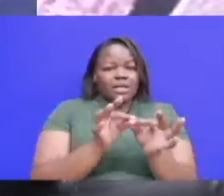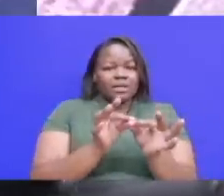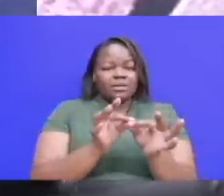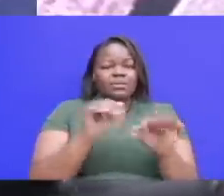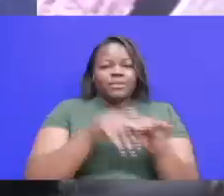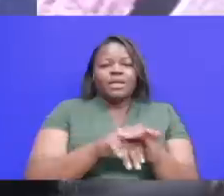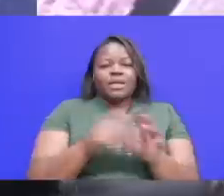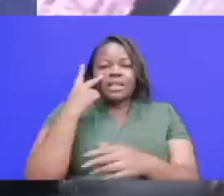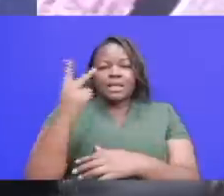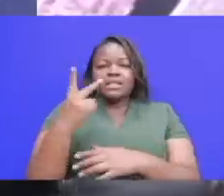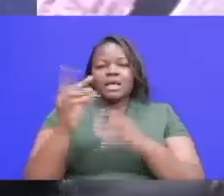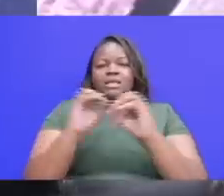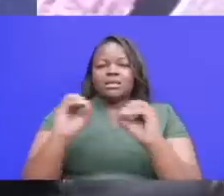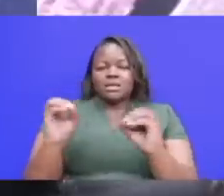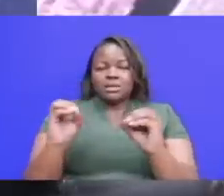the unseen. Mm.